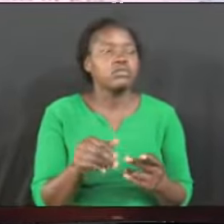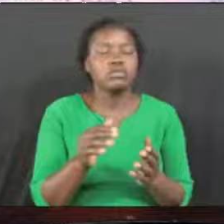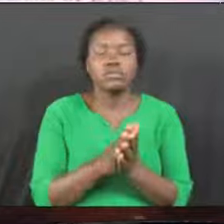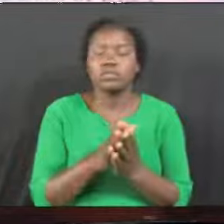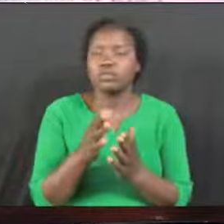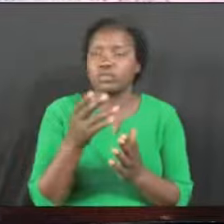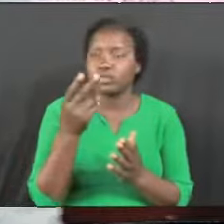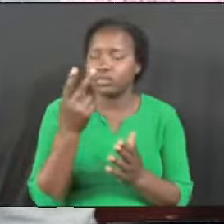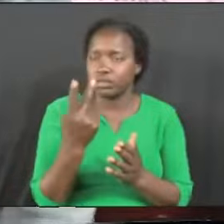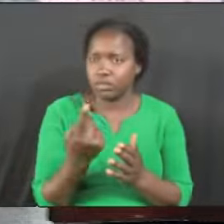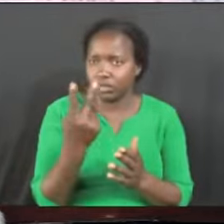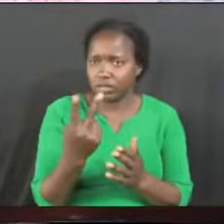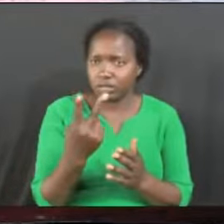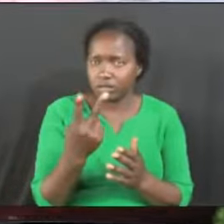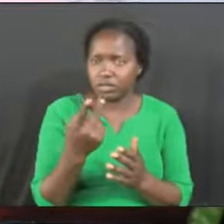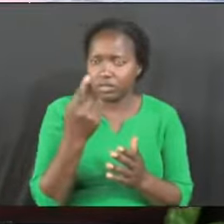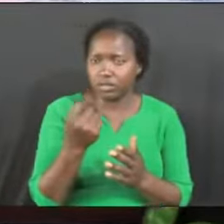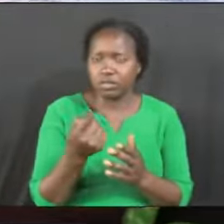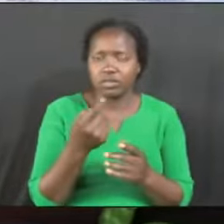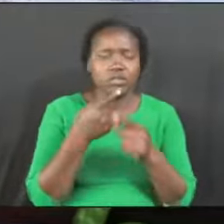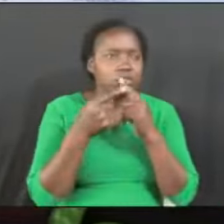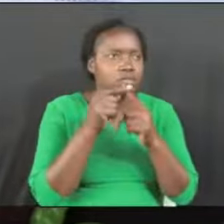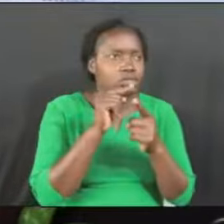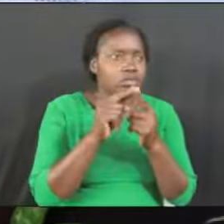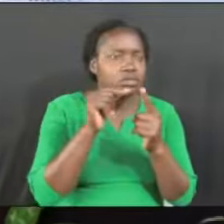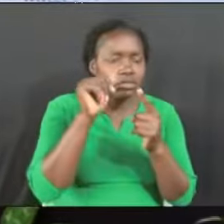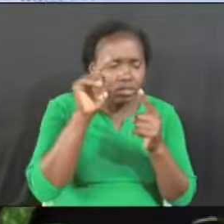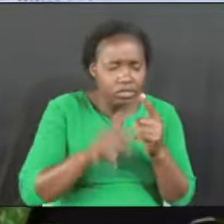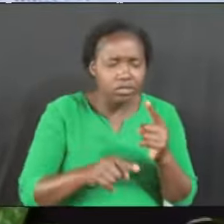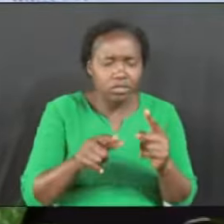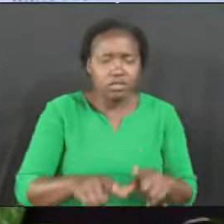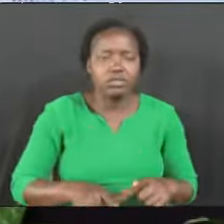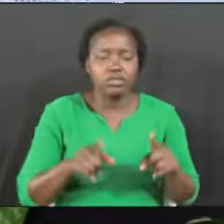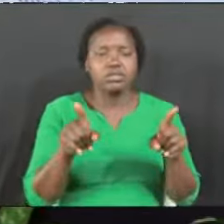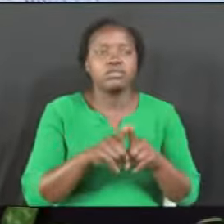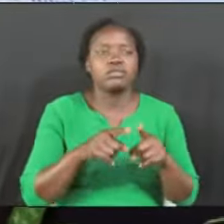rats cannot live in the same hole."